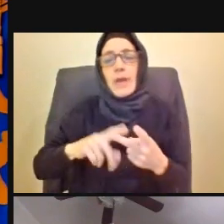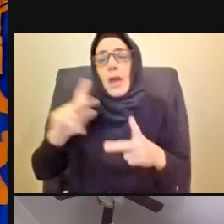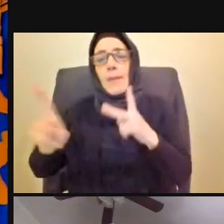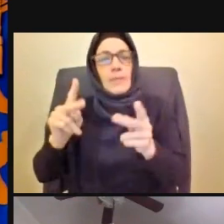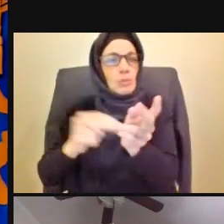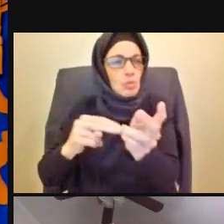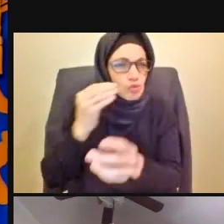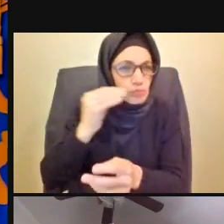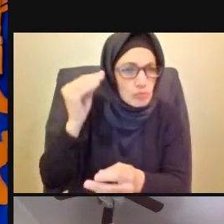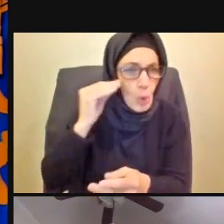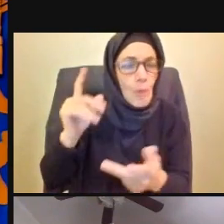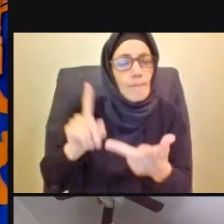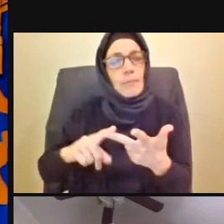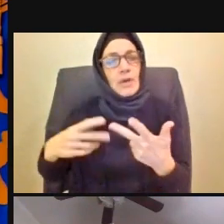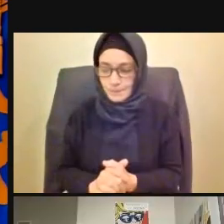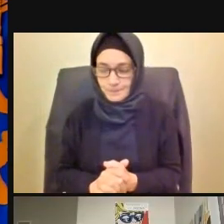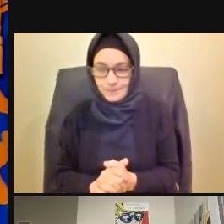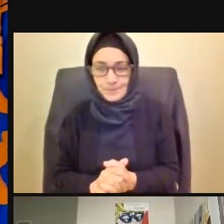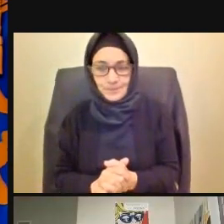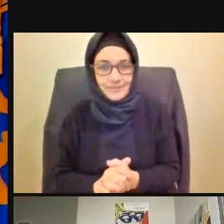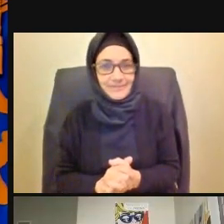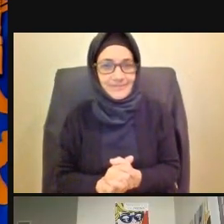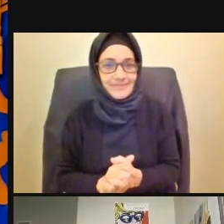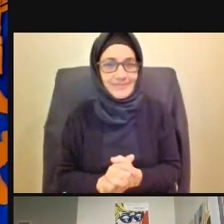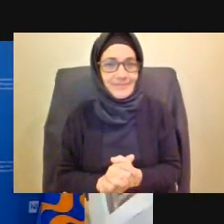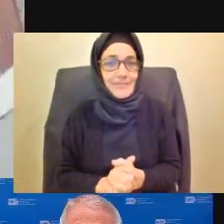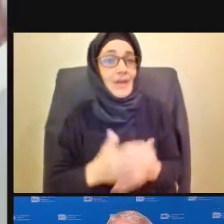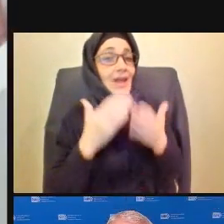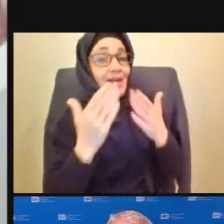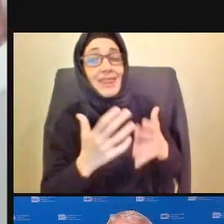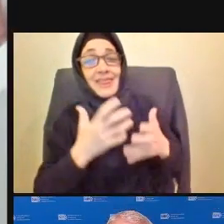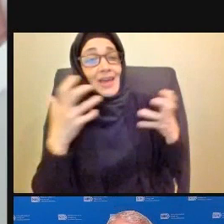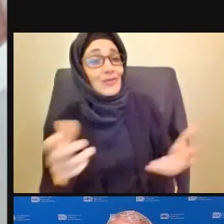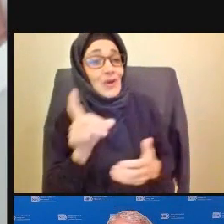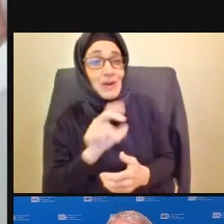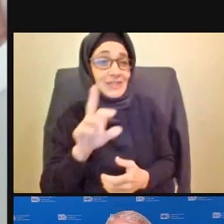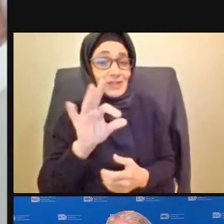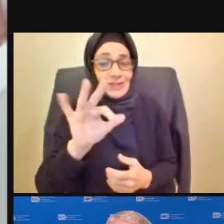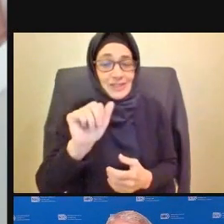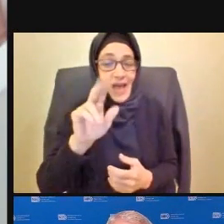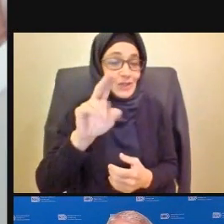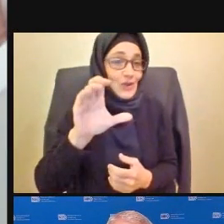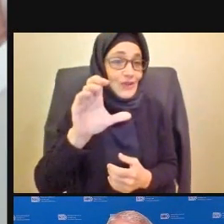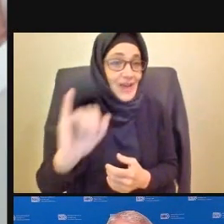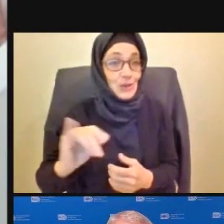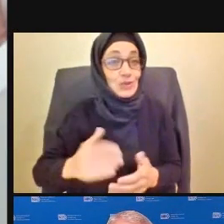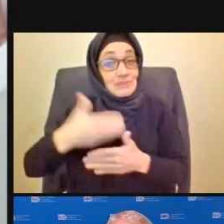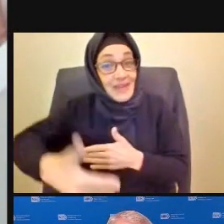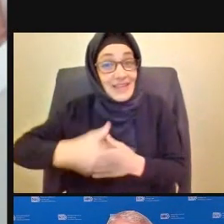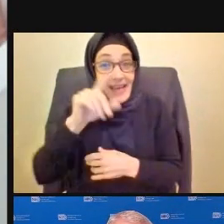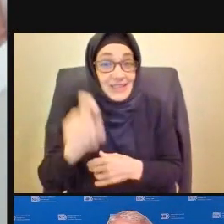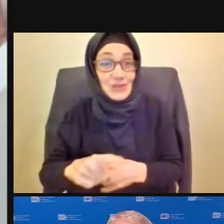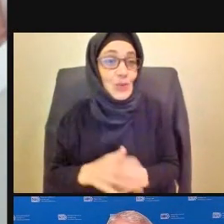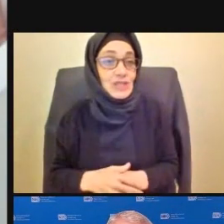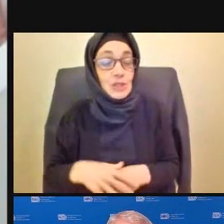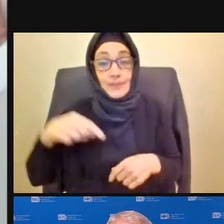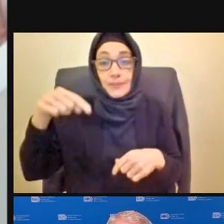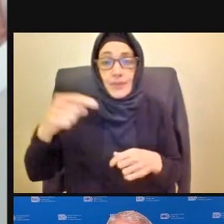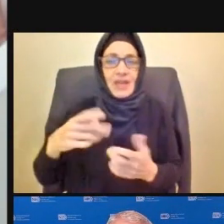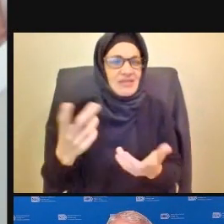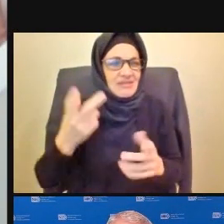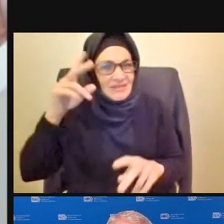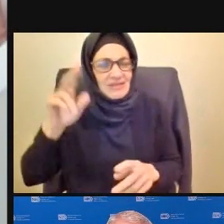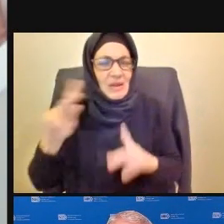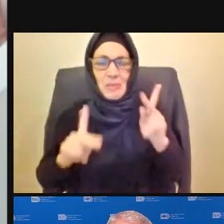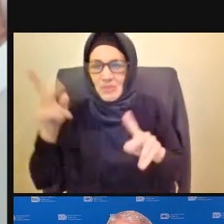facilities, and healthcare providers. Thank you very much, Dr. Fauci. My next question for you is, misinformation about the impact of